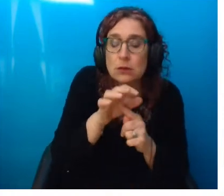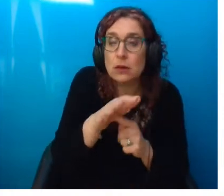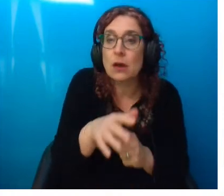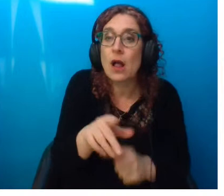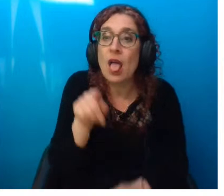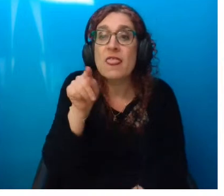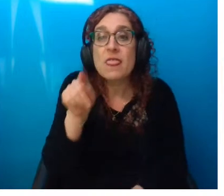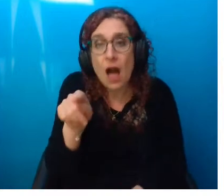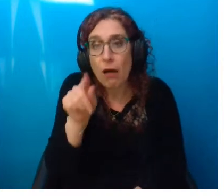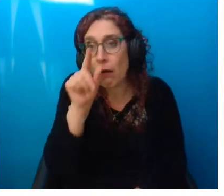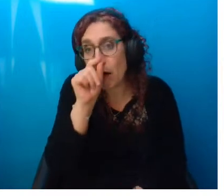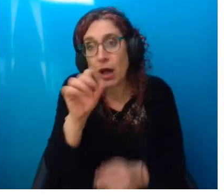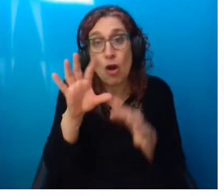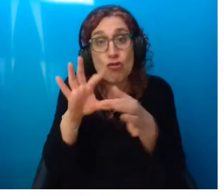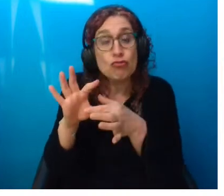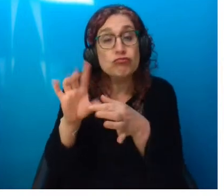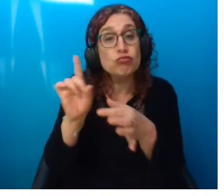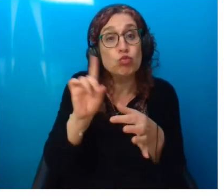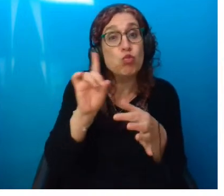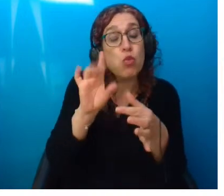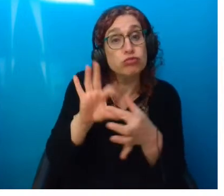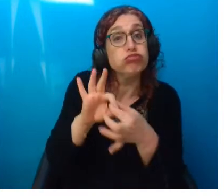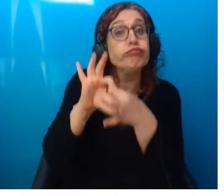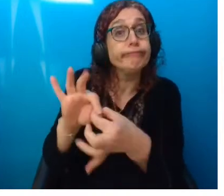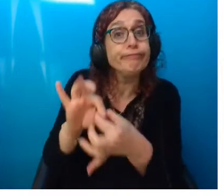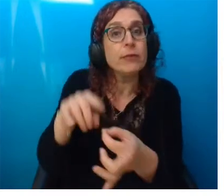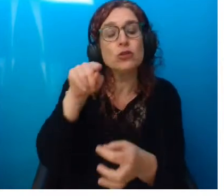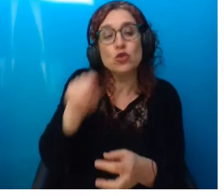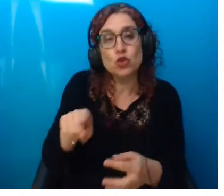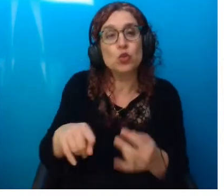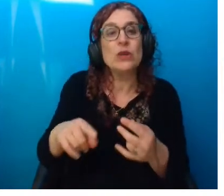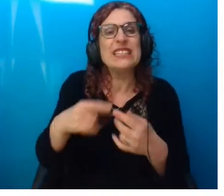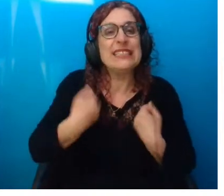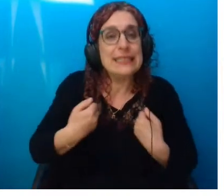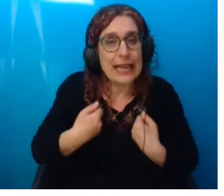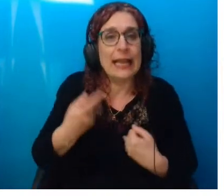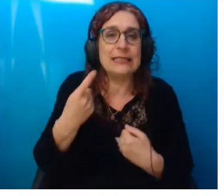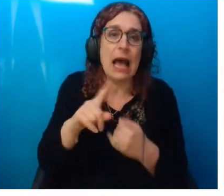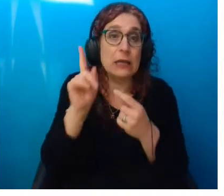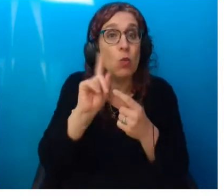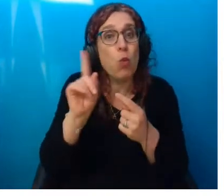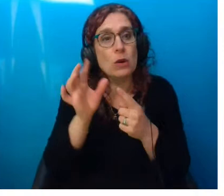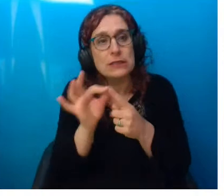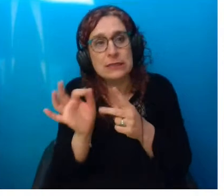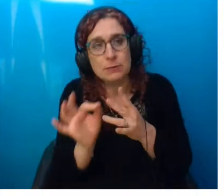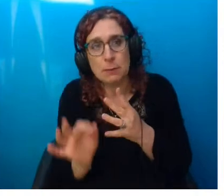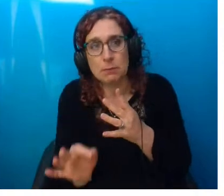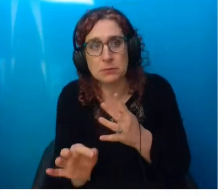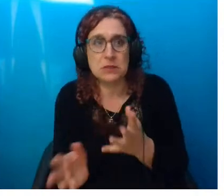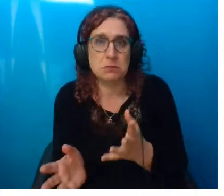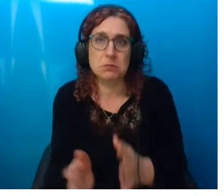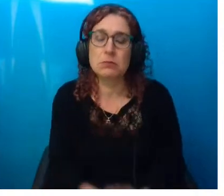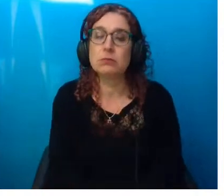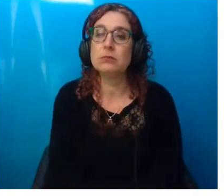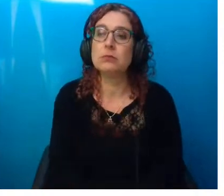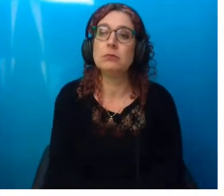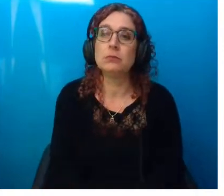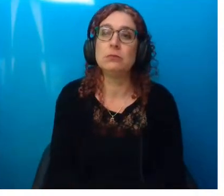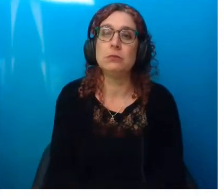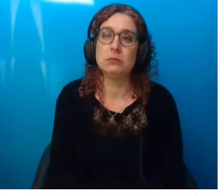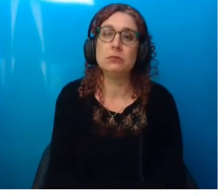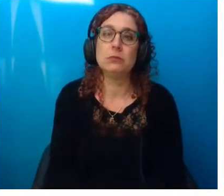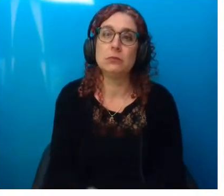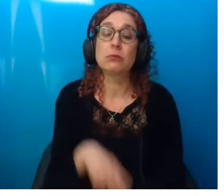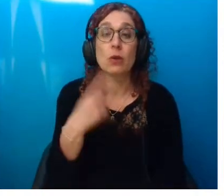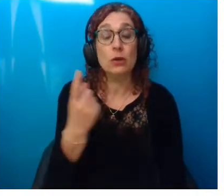relative to the amount of disease and symptoms that it caused. Now, approximately 80% of people